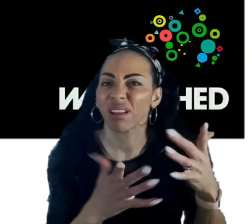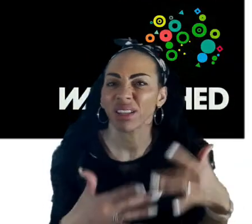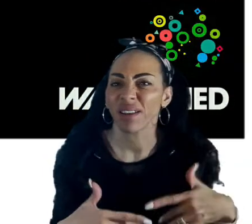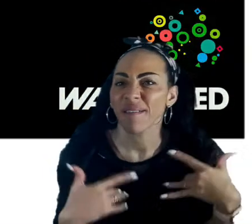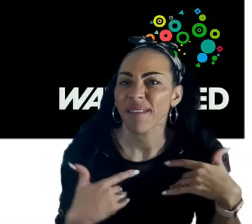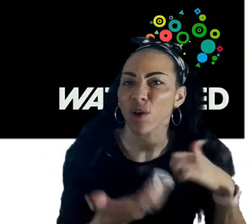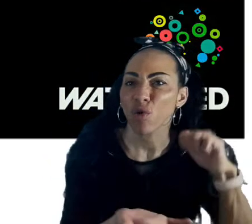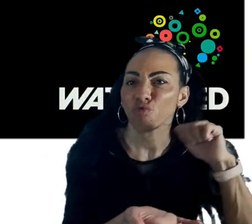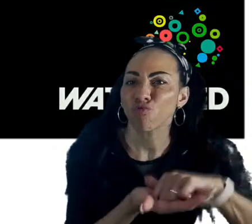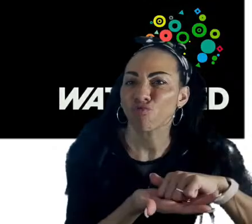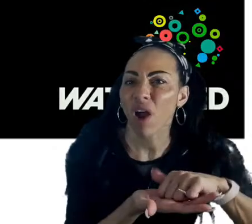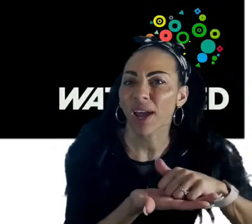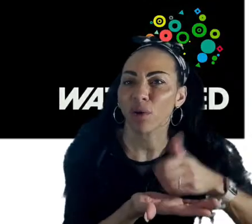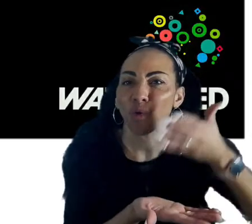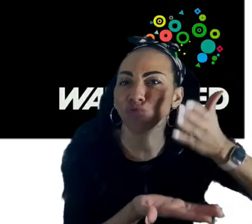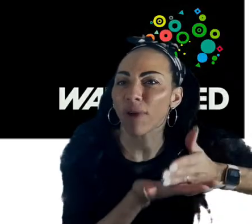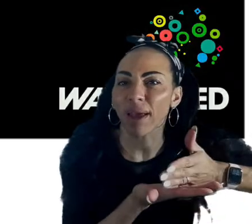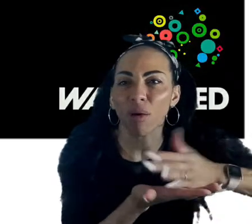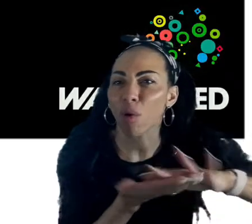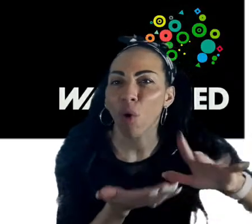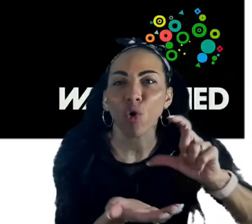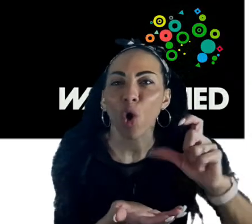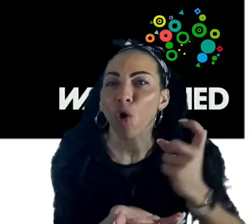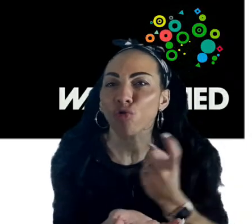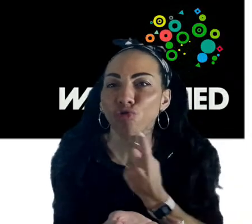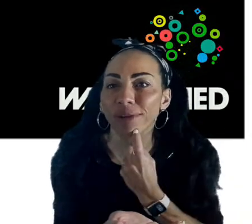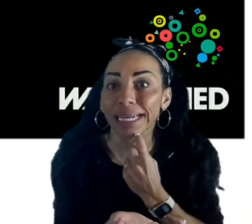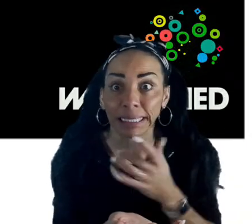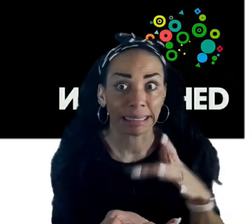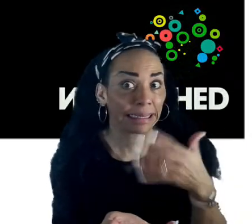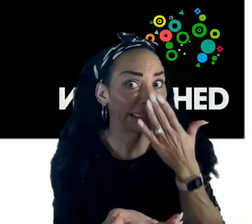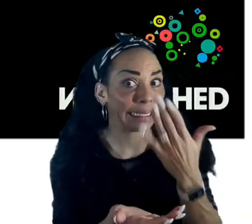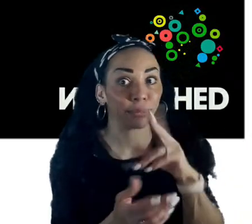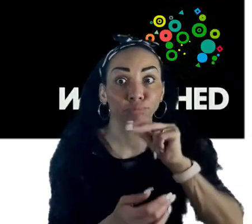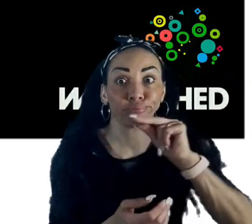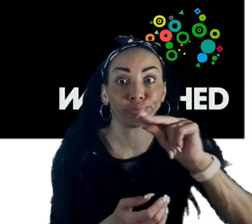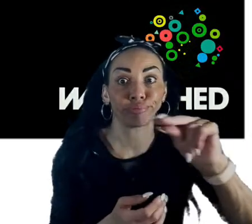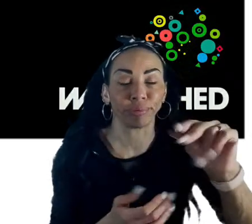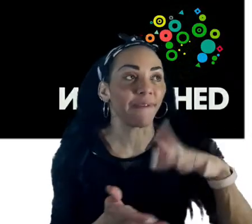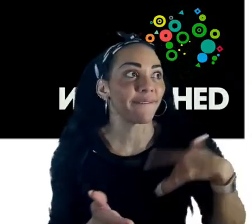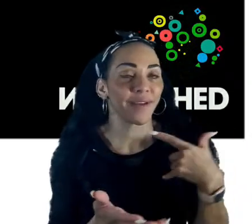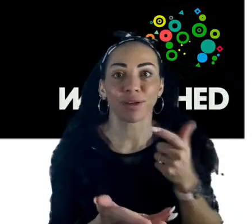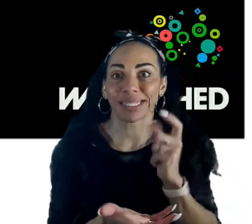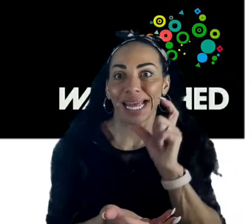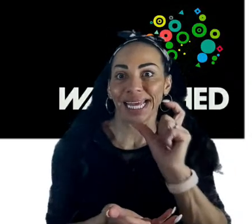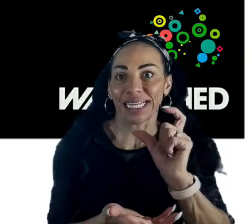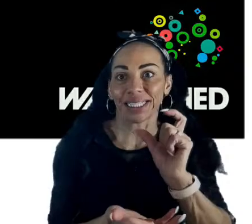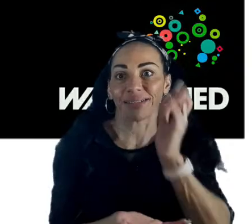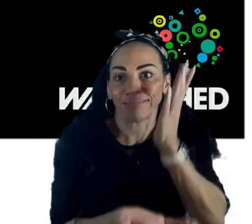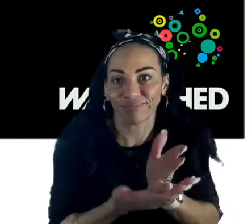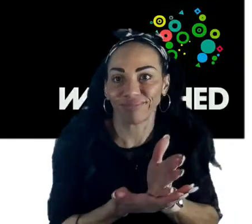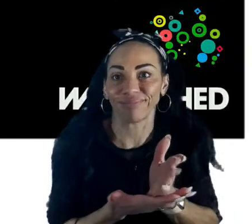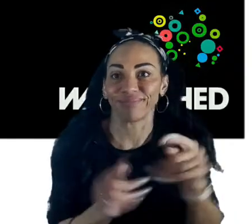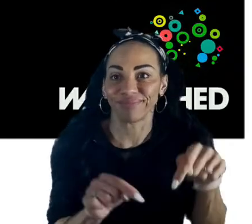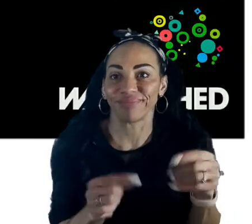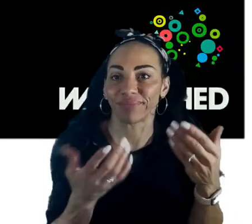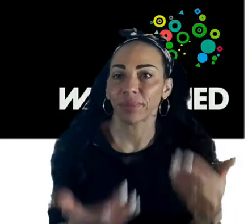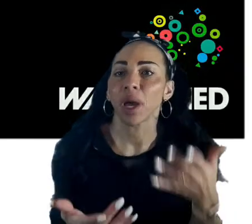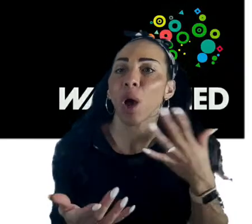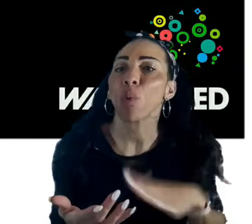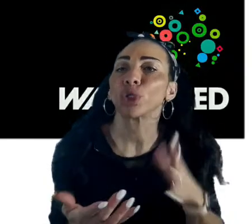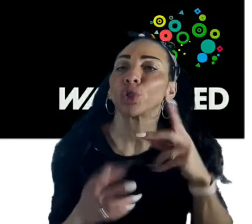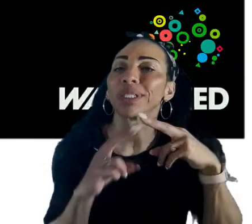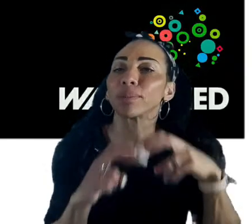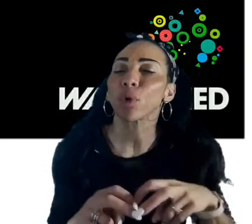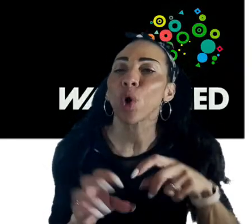today feels like significant in that. But I definitely feel like I want to explore queer life